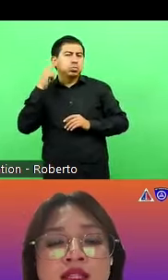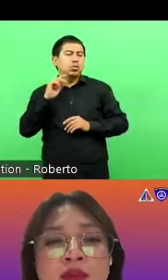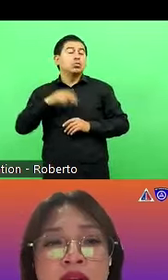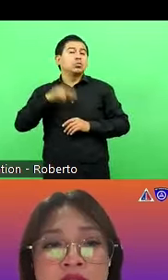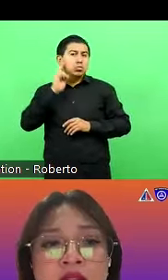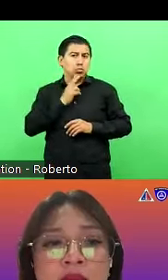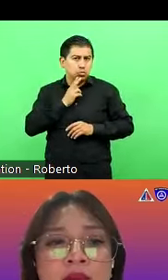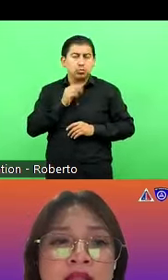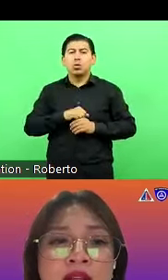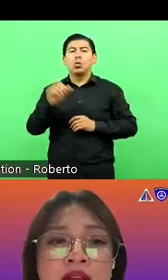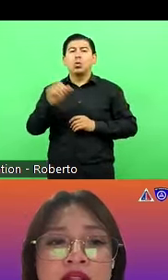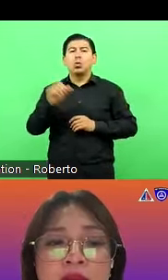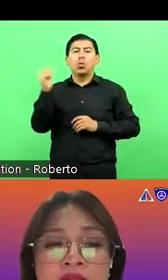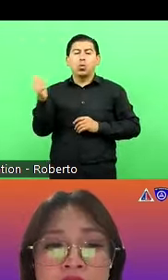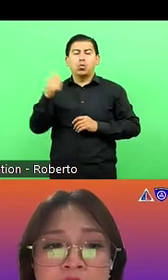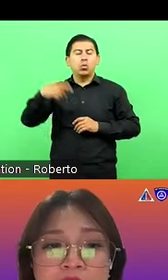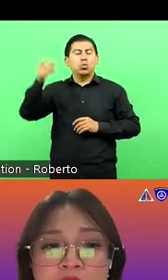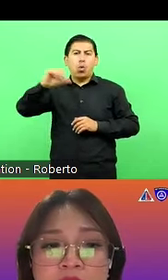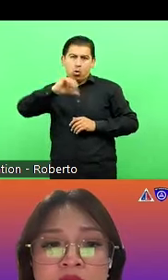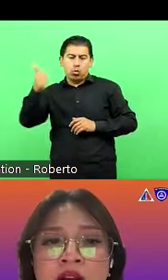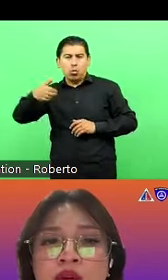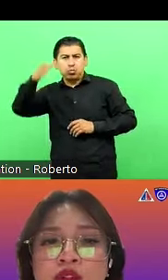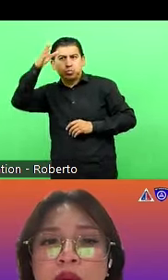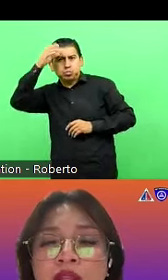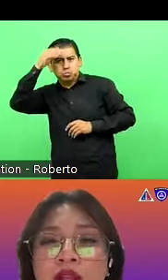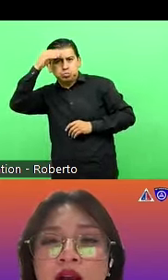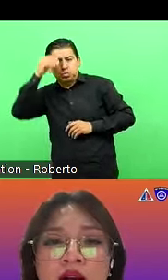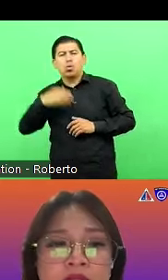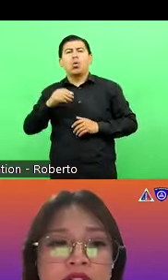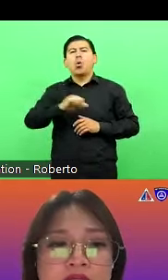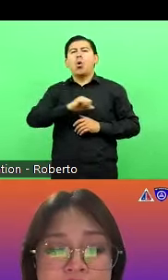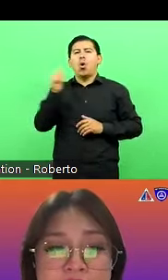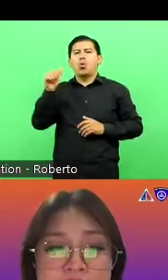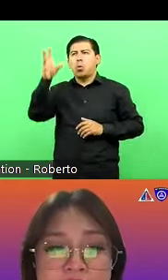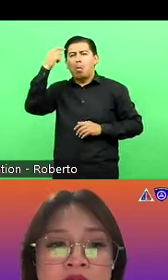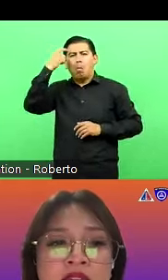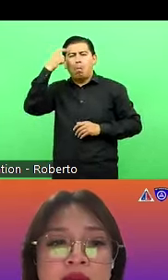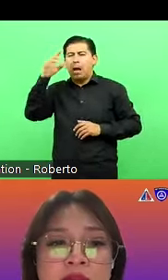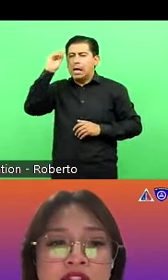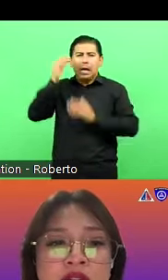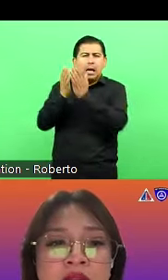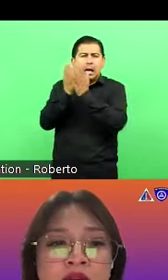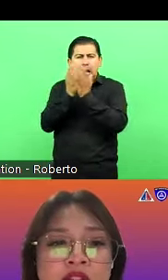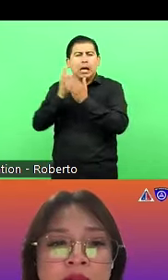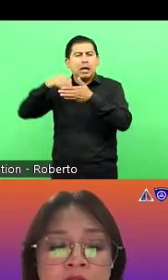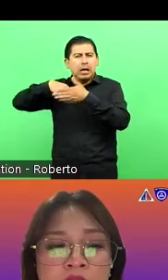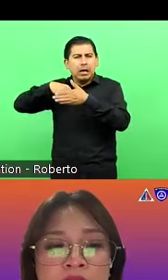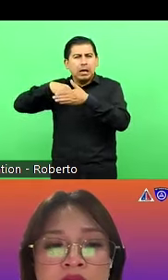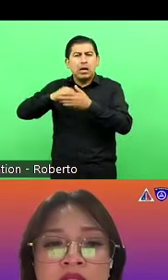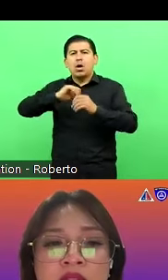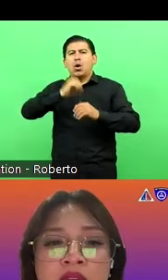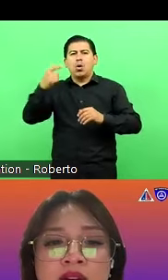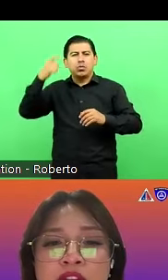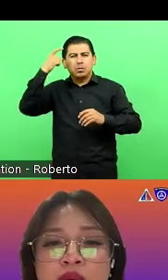learning disability, mental disability, those with rare diseases, speech and language